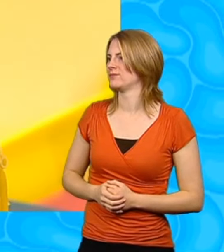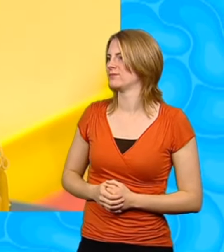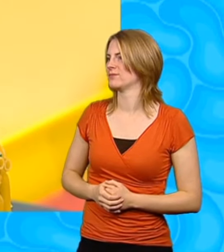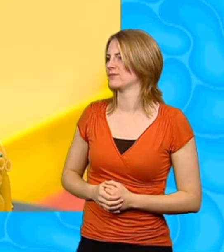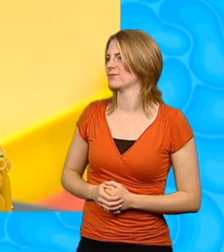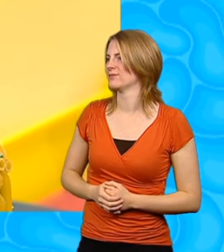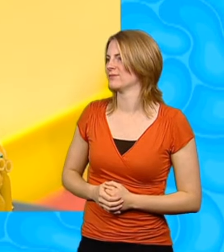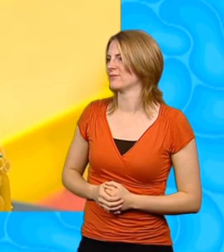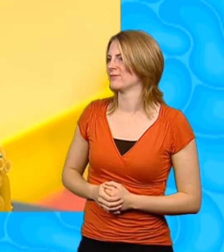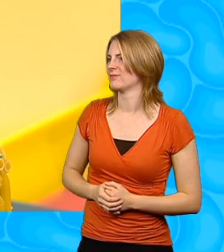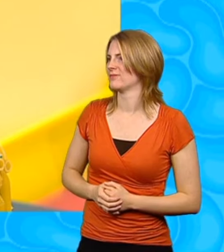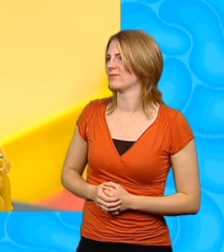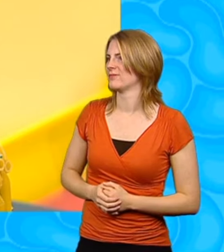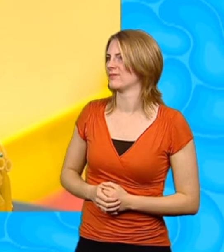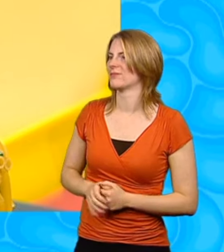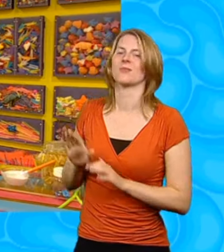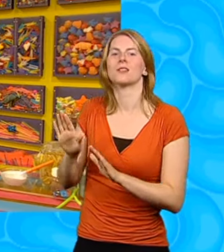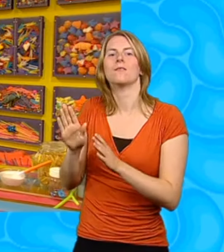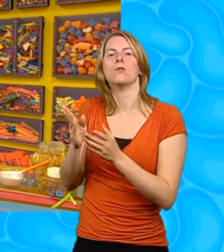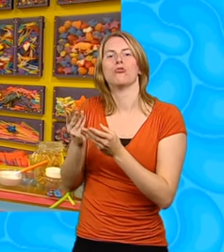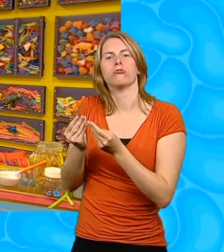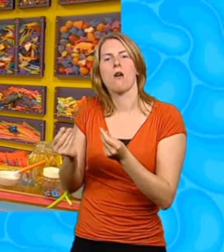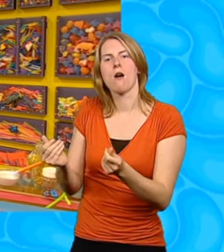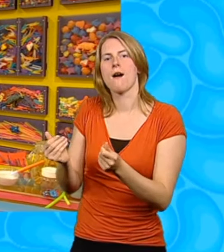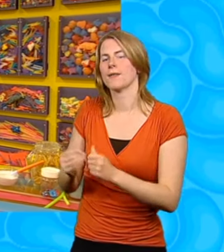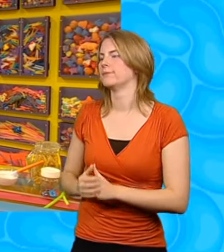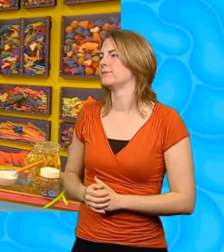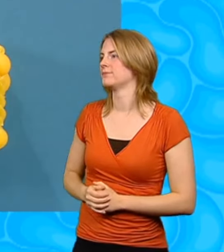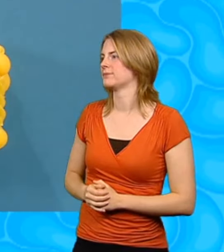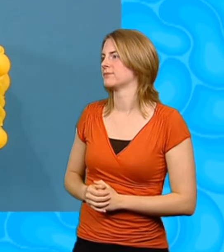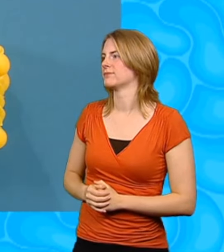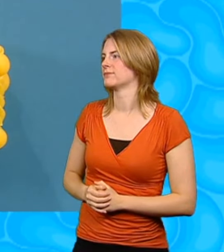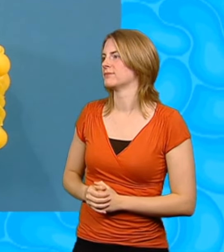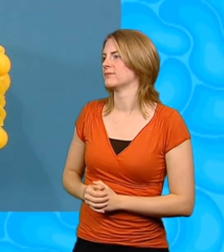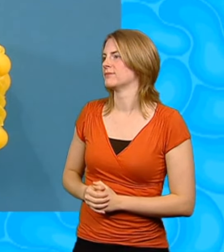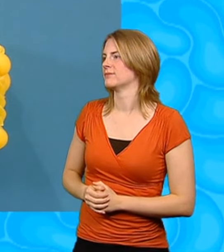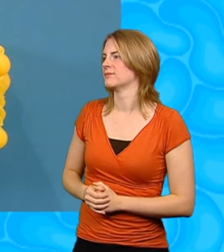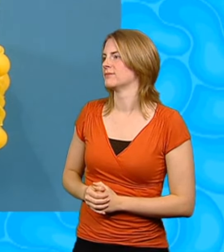Put them in position. There, and leave them to dry.